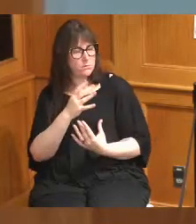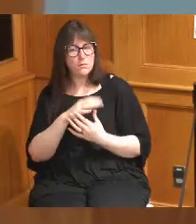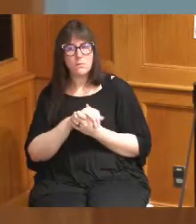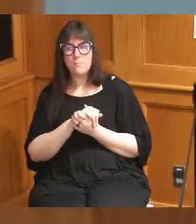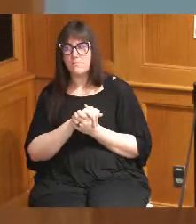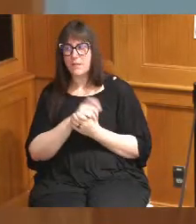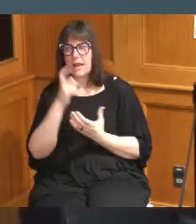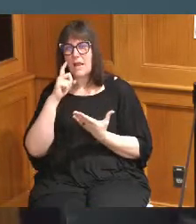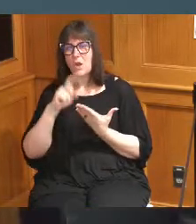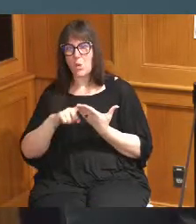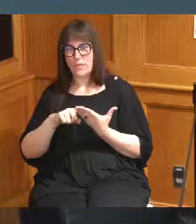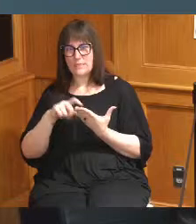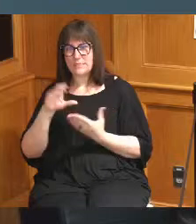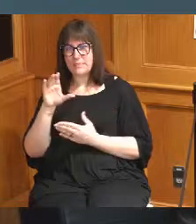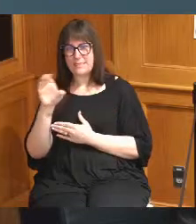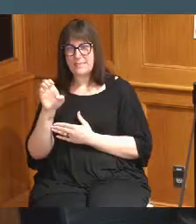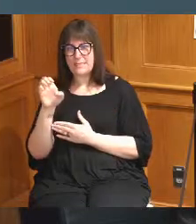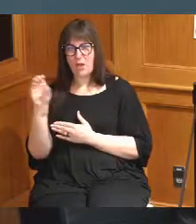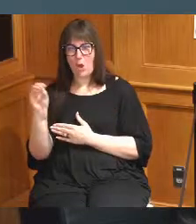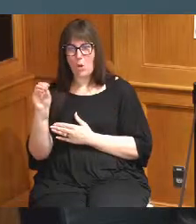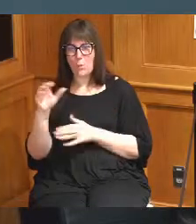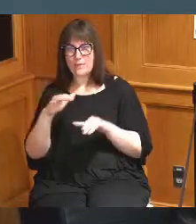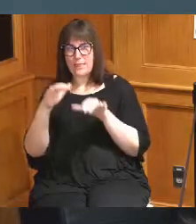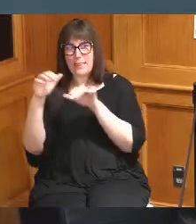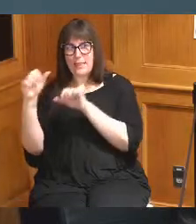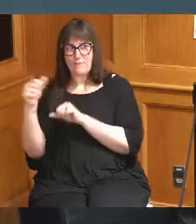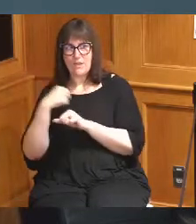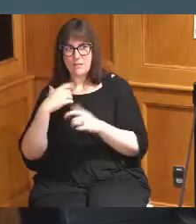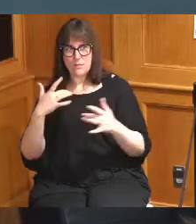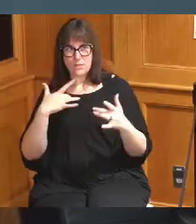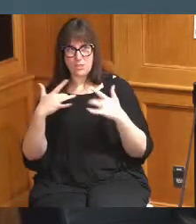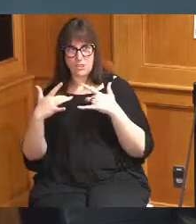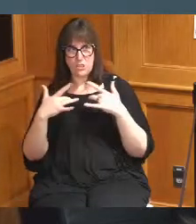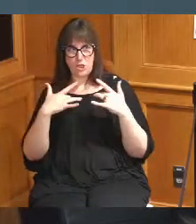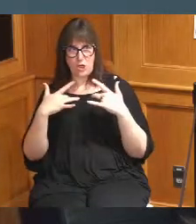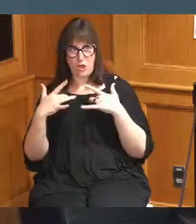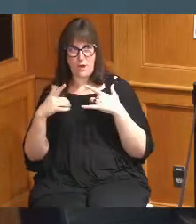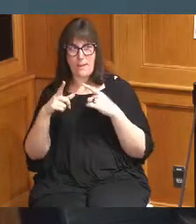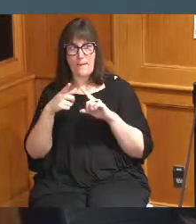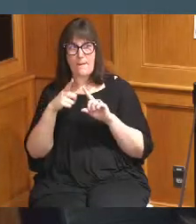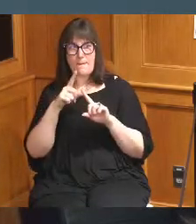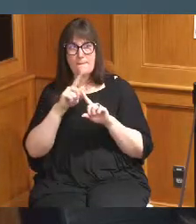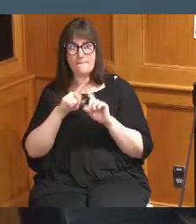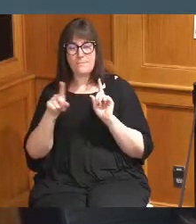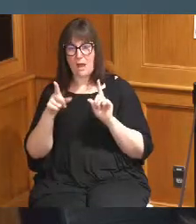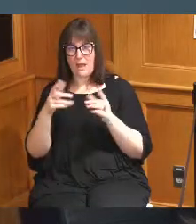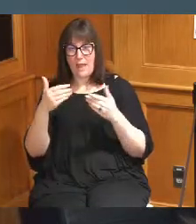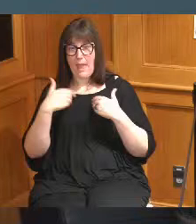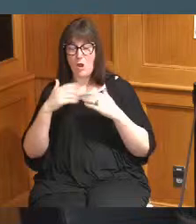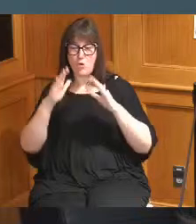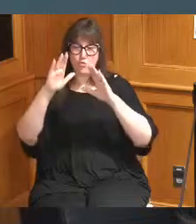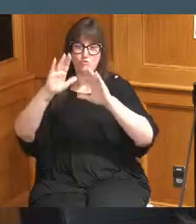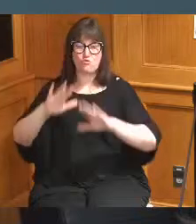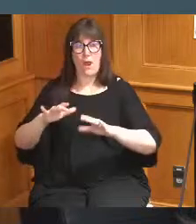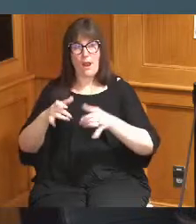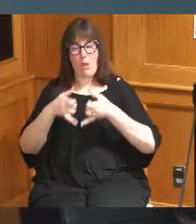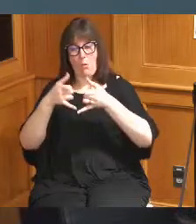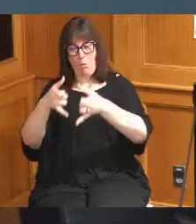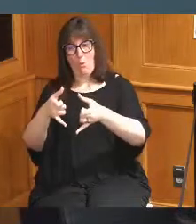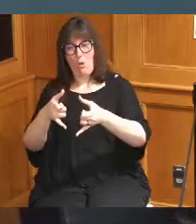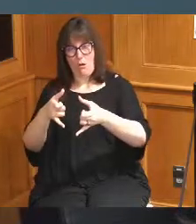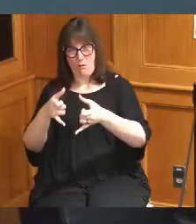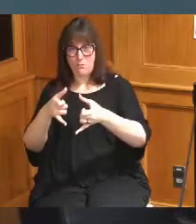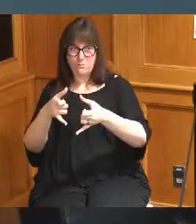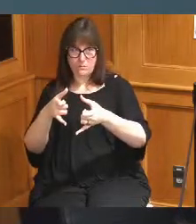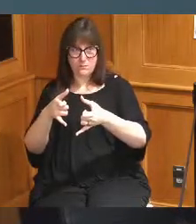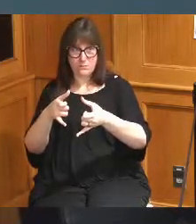the CEO is leaving. So I was concerned about that, but he got a great award in 2024 for being the greatest